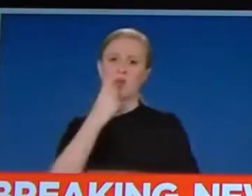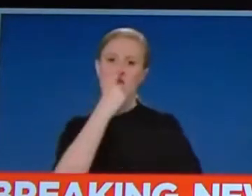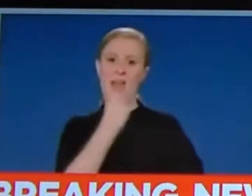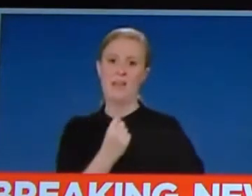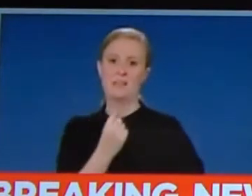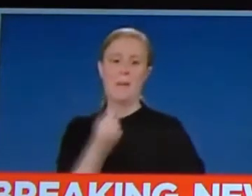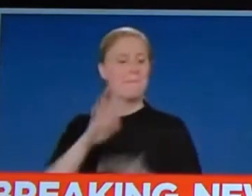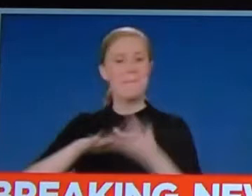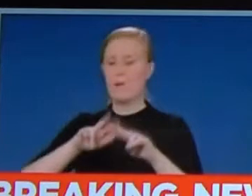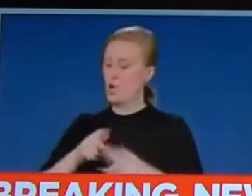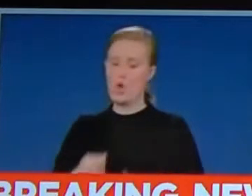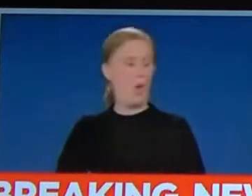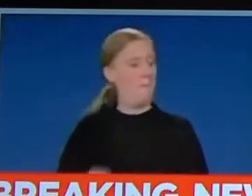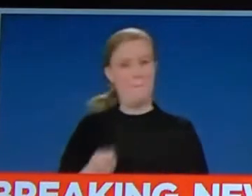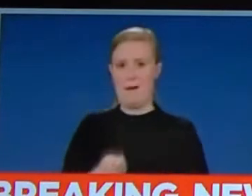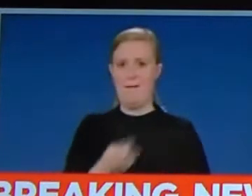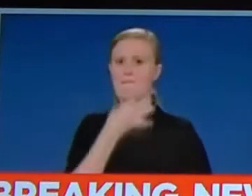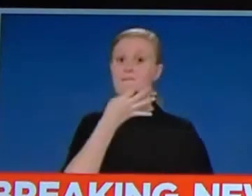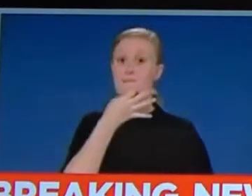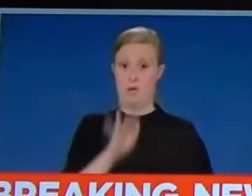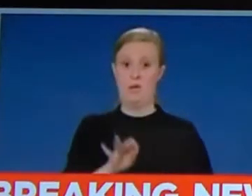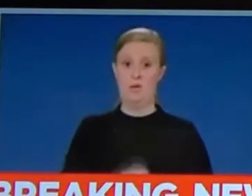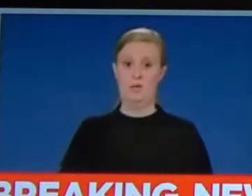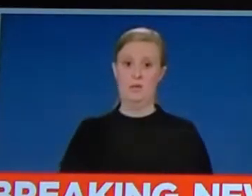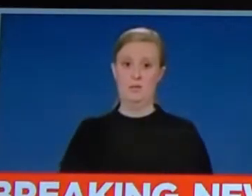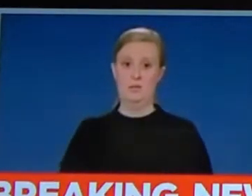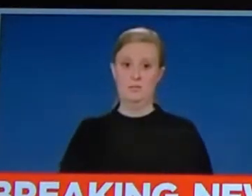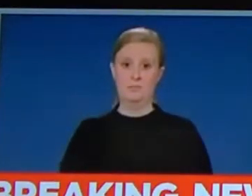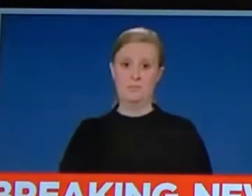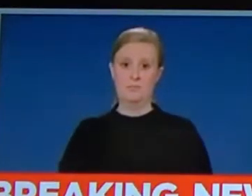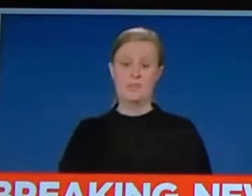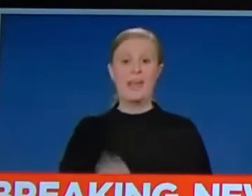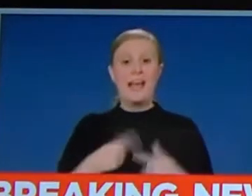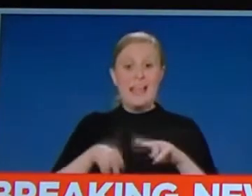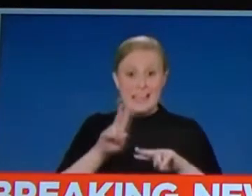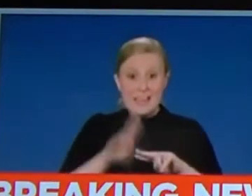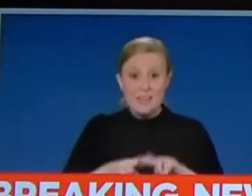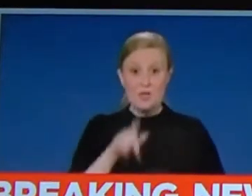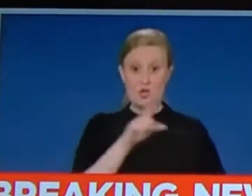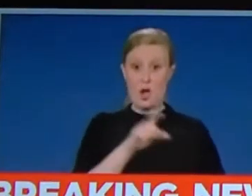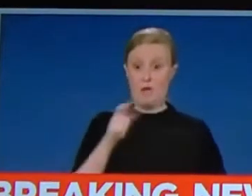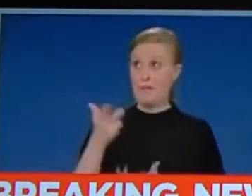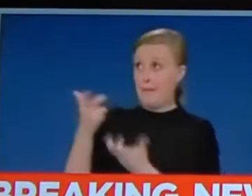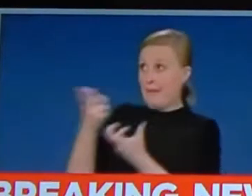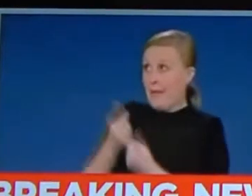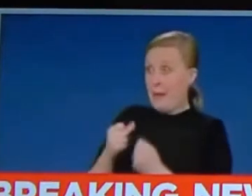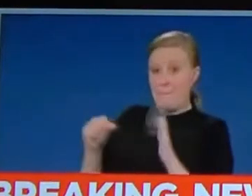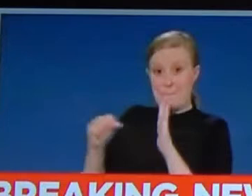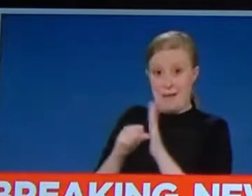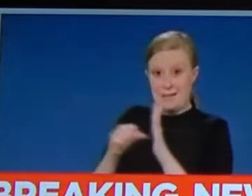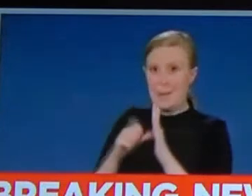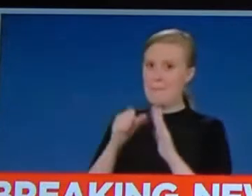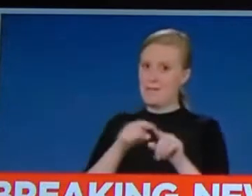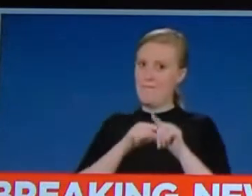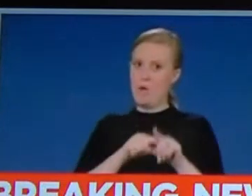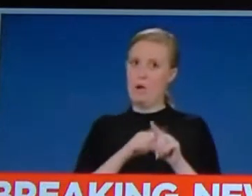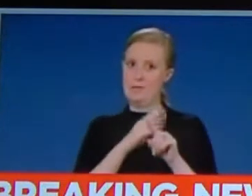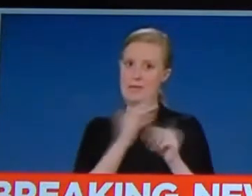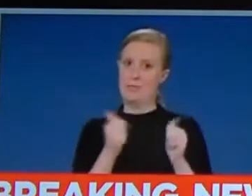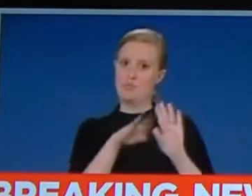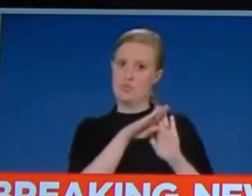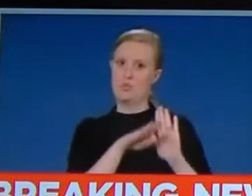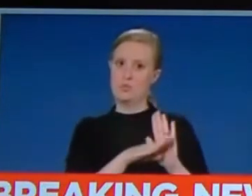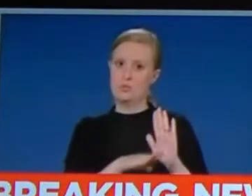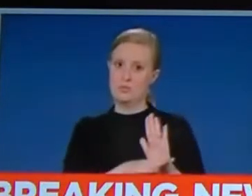some conditions that we're asking if the sector are to receive these payments. The centre must remain open.